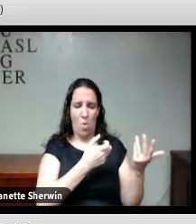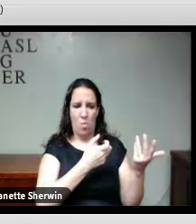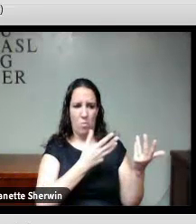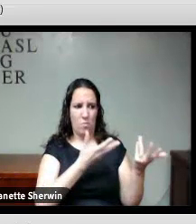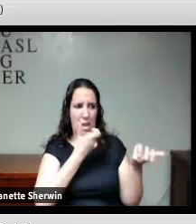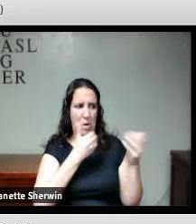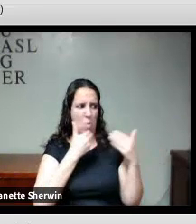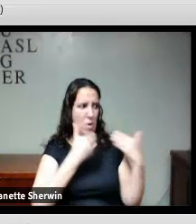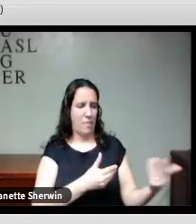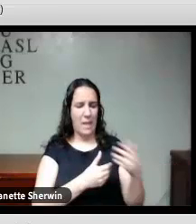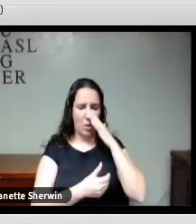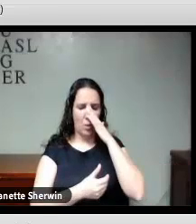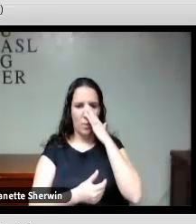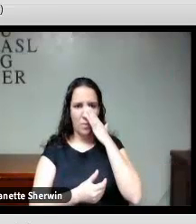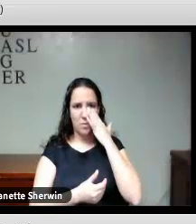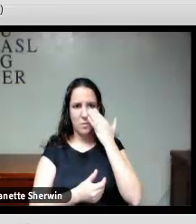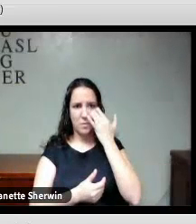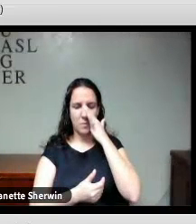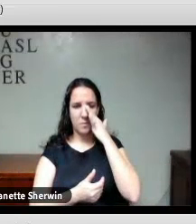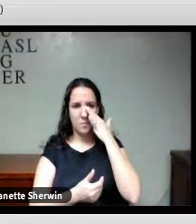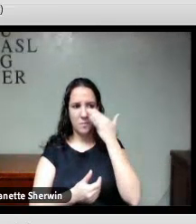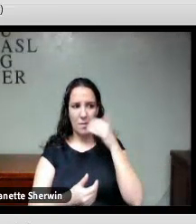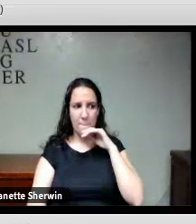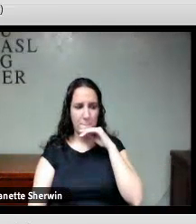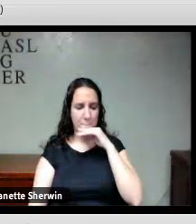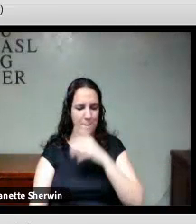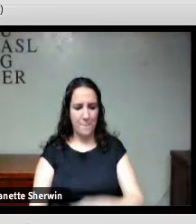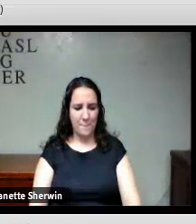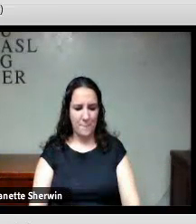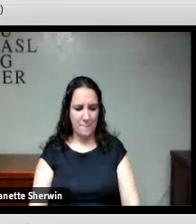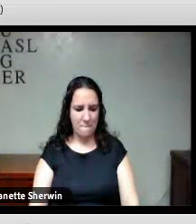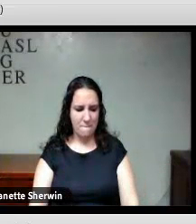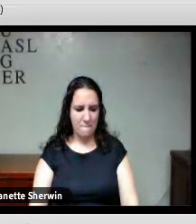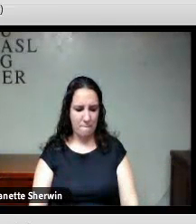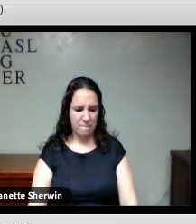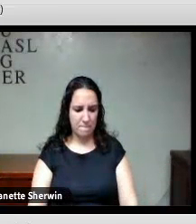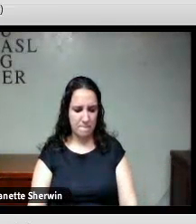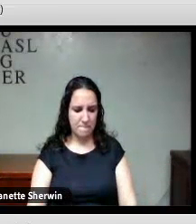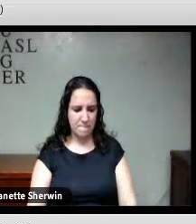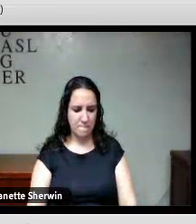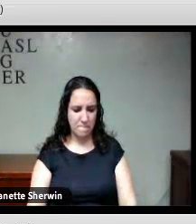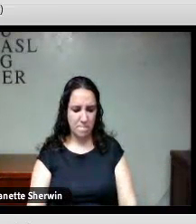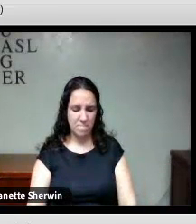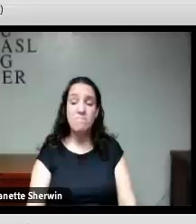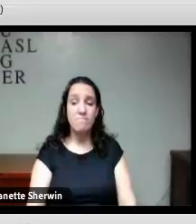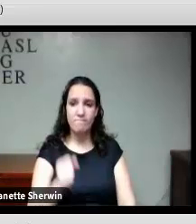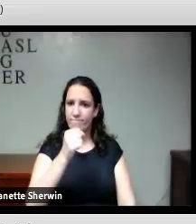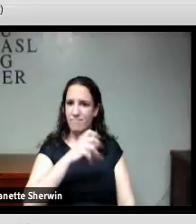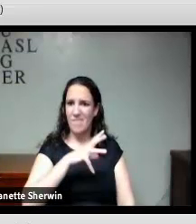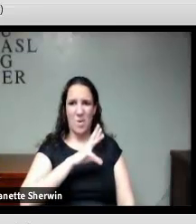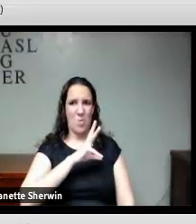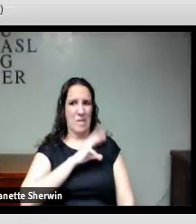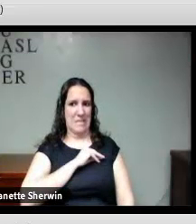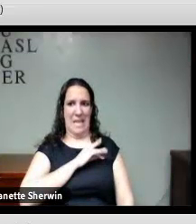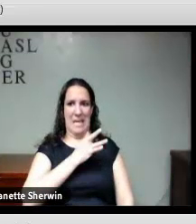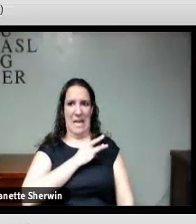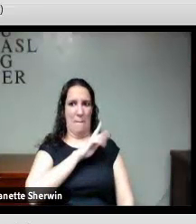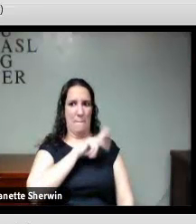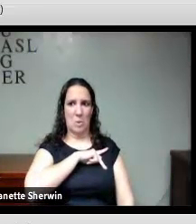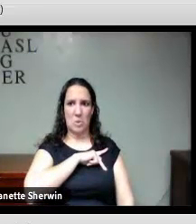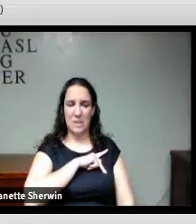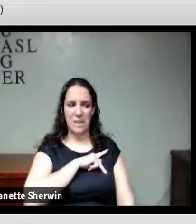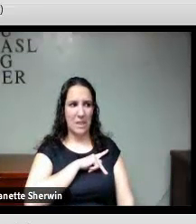or pride or my sense of fairness or whatever it might be. Yes, Doreen, we take it personally, don't we? And so it becomes hard to thank somebody